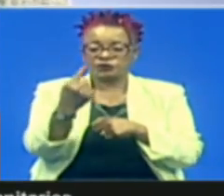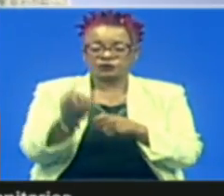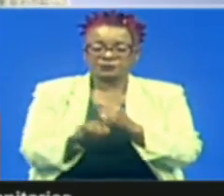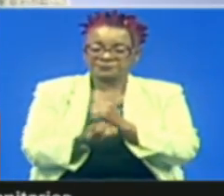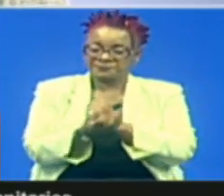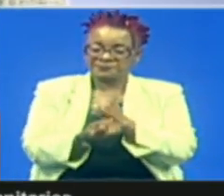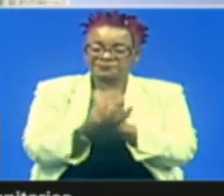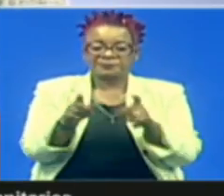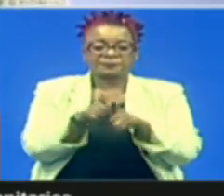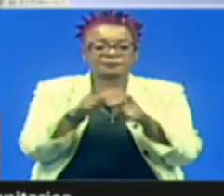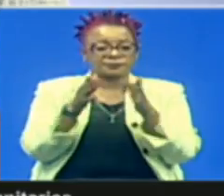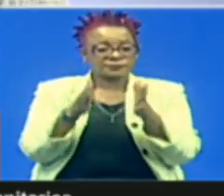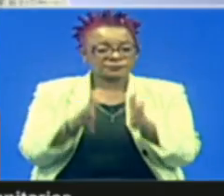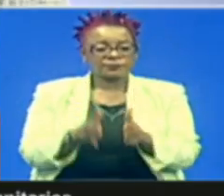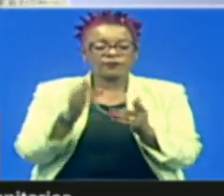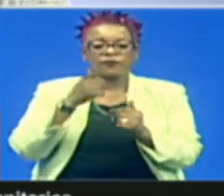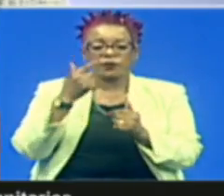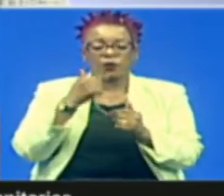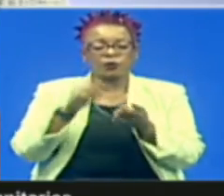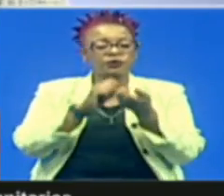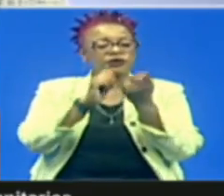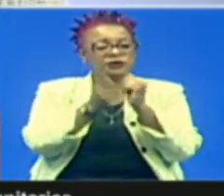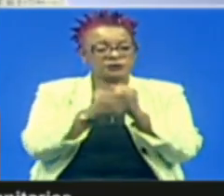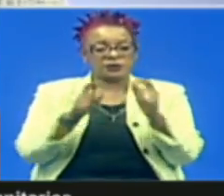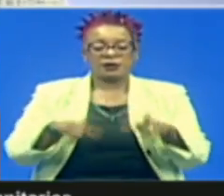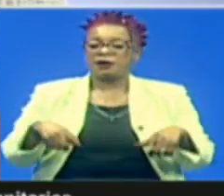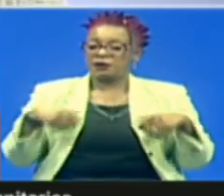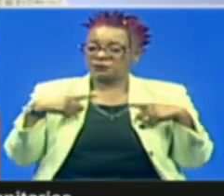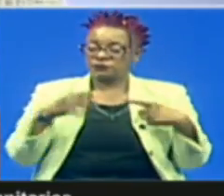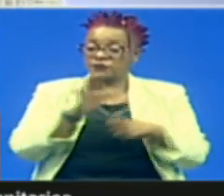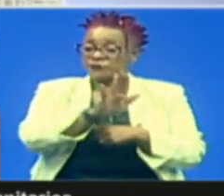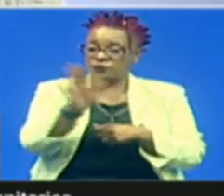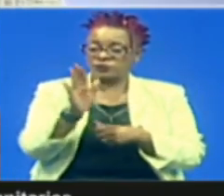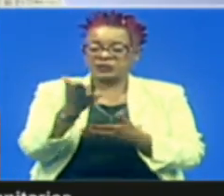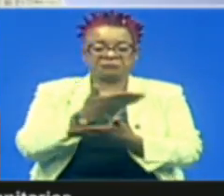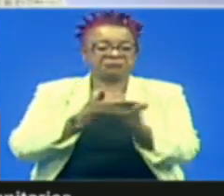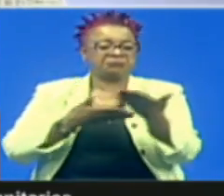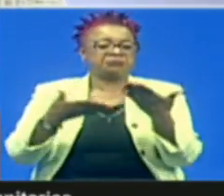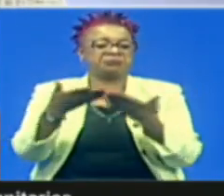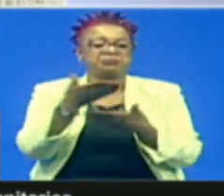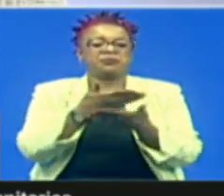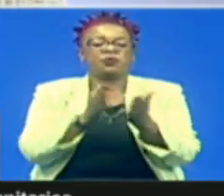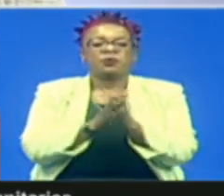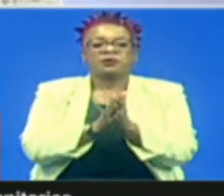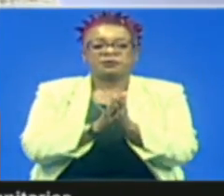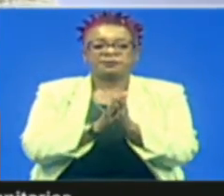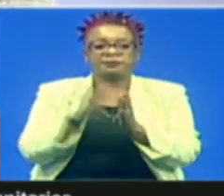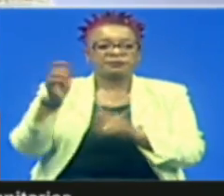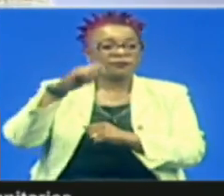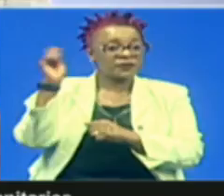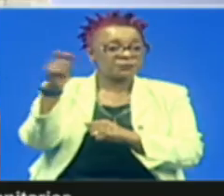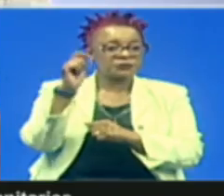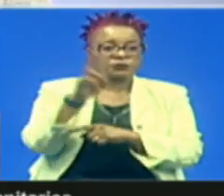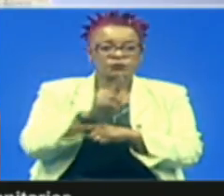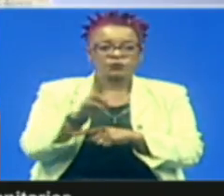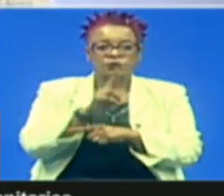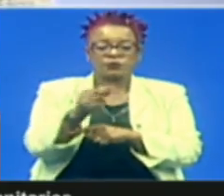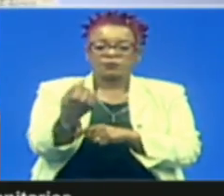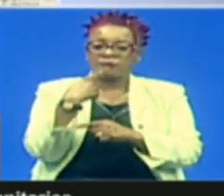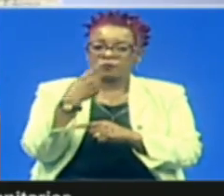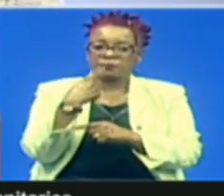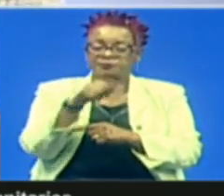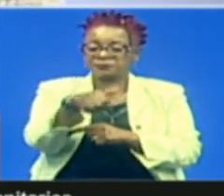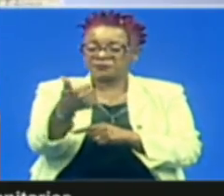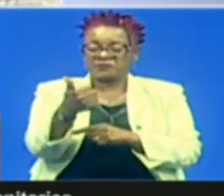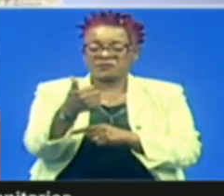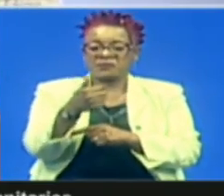as a man who touched and changed the lives of those he interacted with. President Uhuru Kenyatta, diplomats and other dignitaries were among